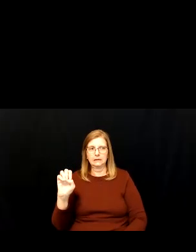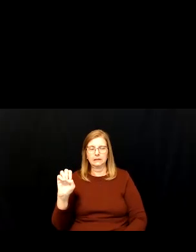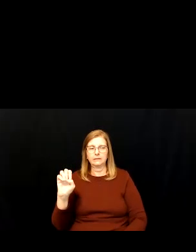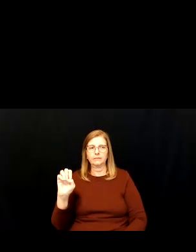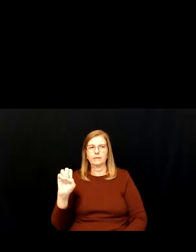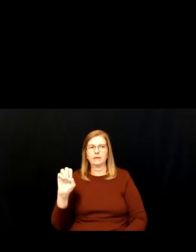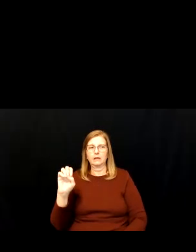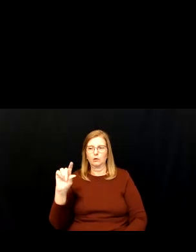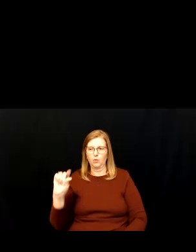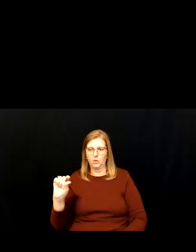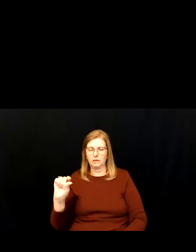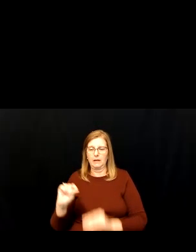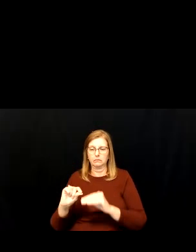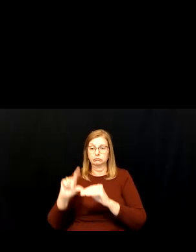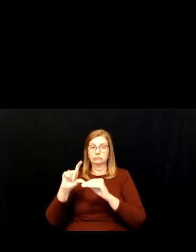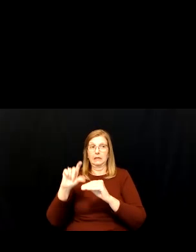ITE, capital